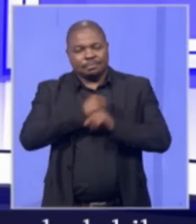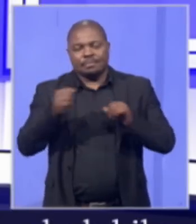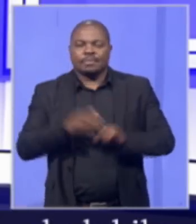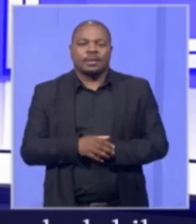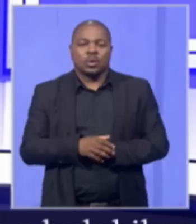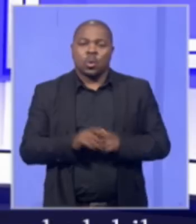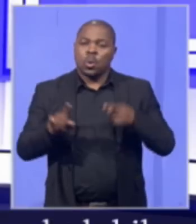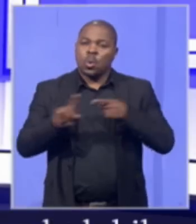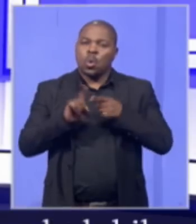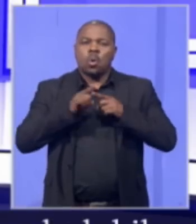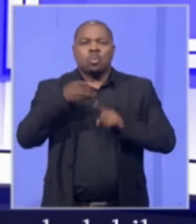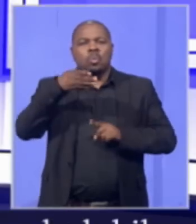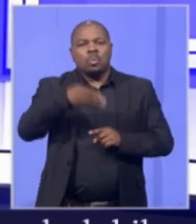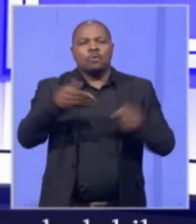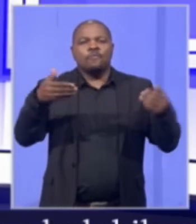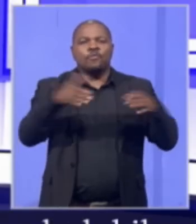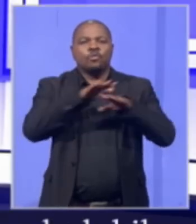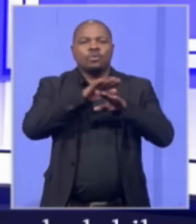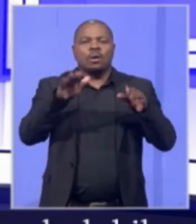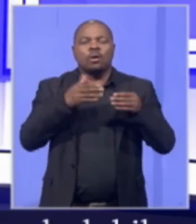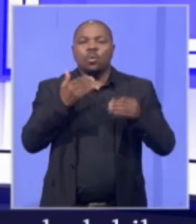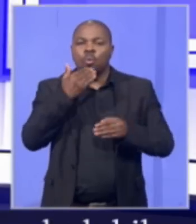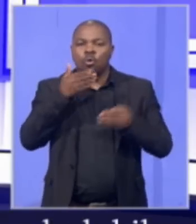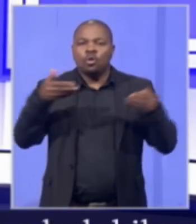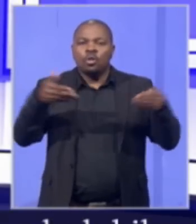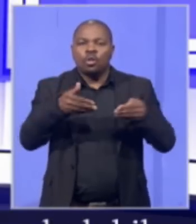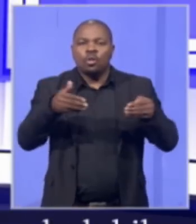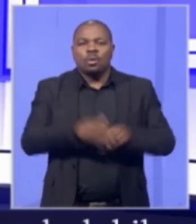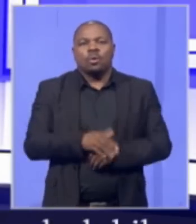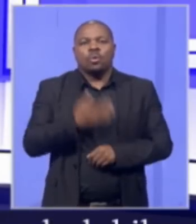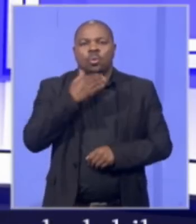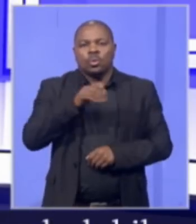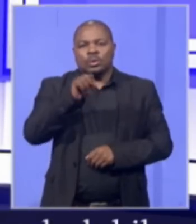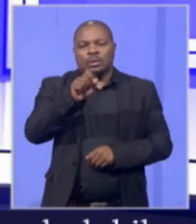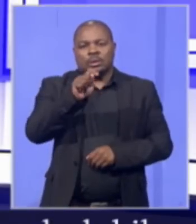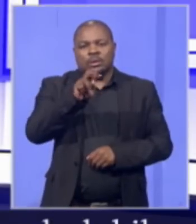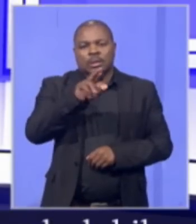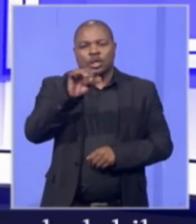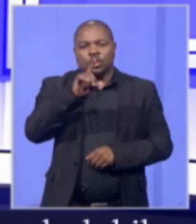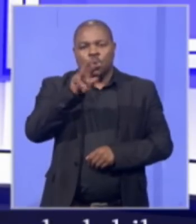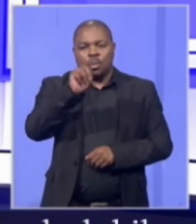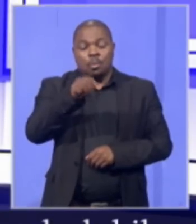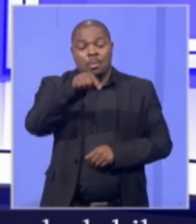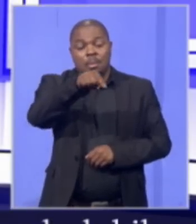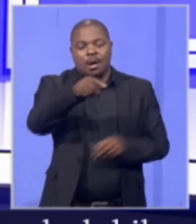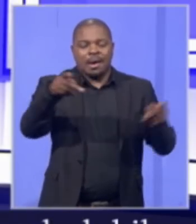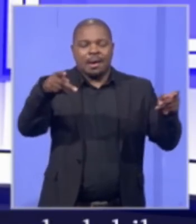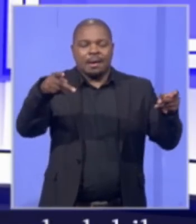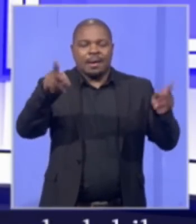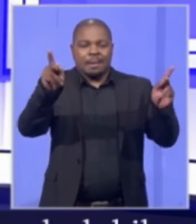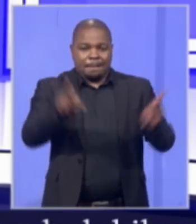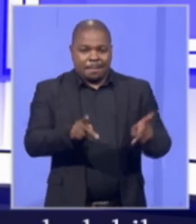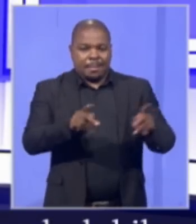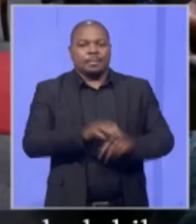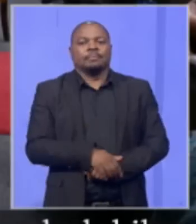a bua ka nako ya tirelo phitlho ya Lance Corporal Peter Jacobus Strydom kwa Kimberley.